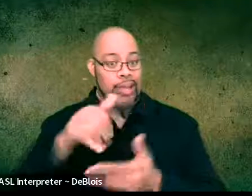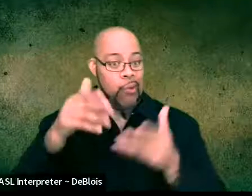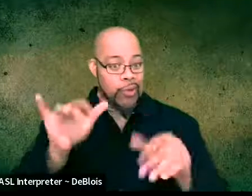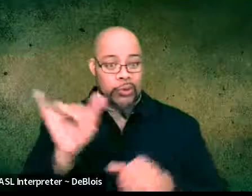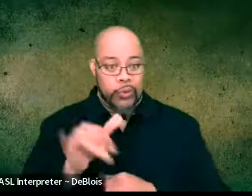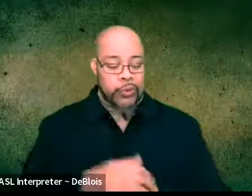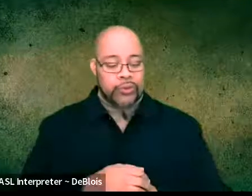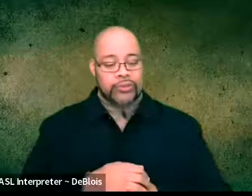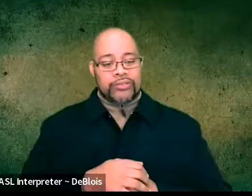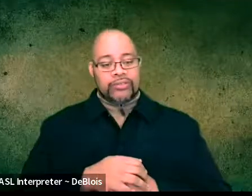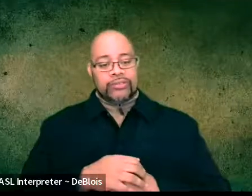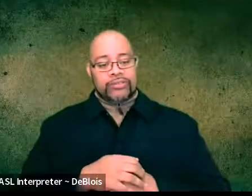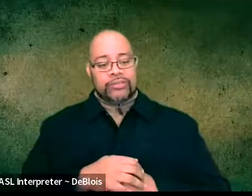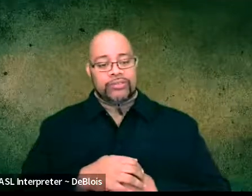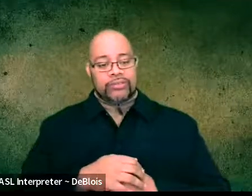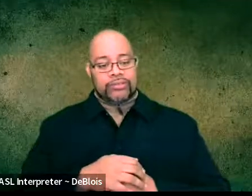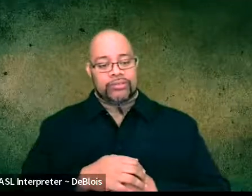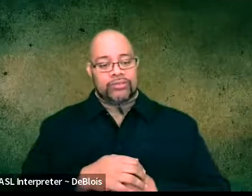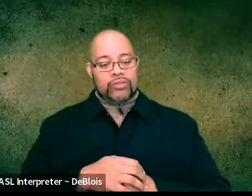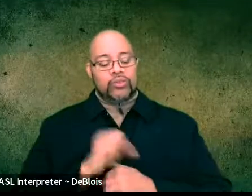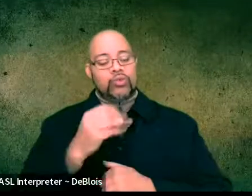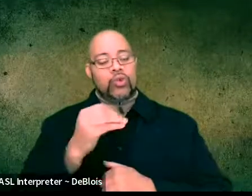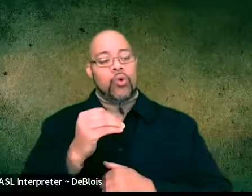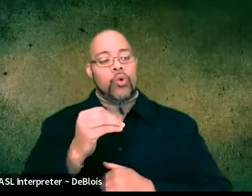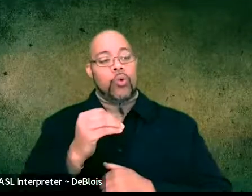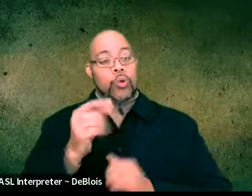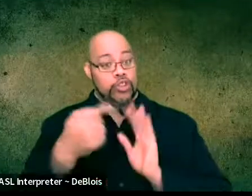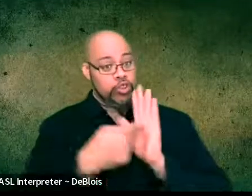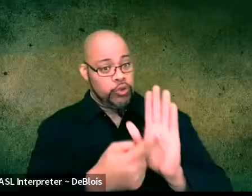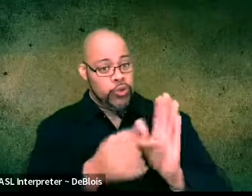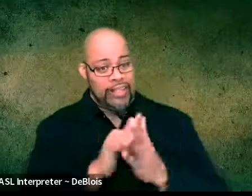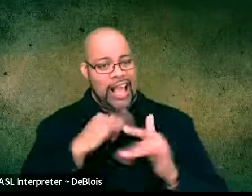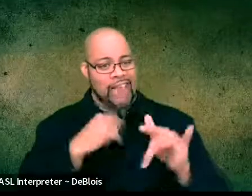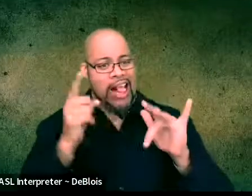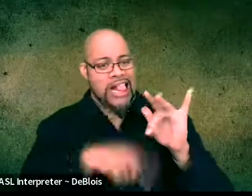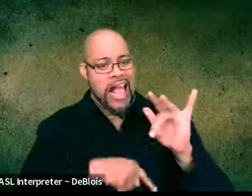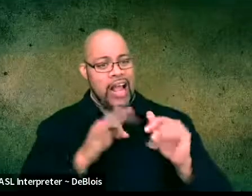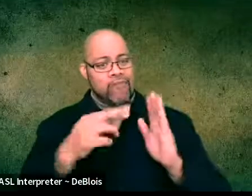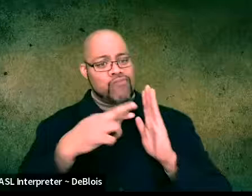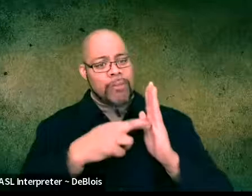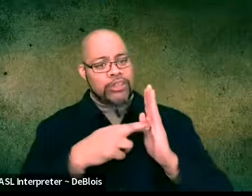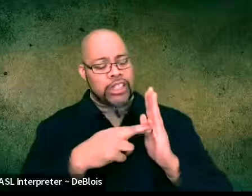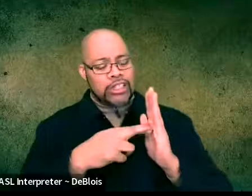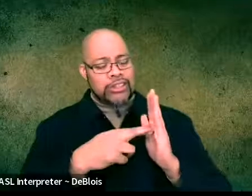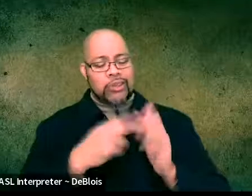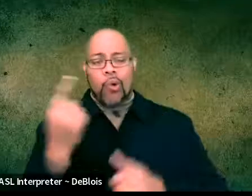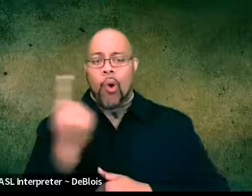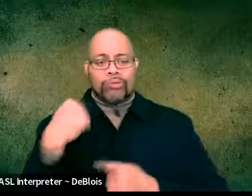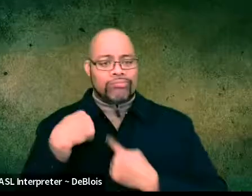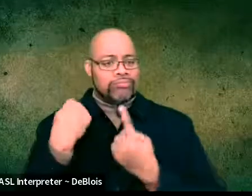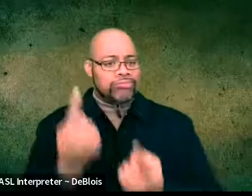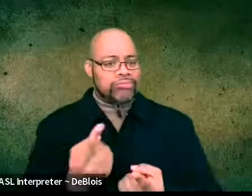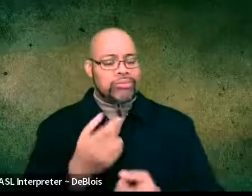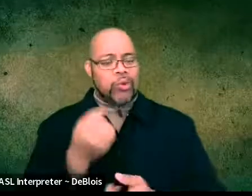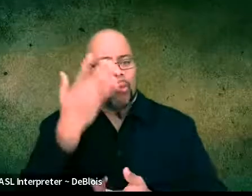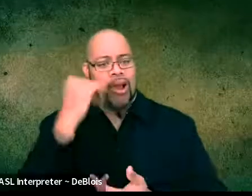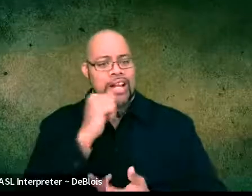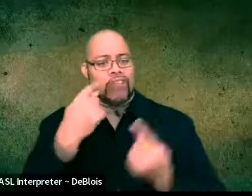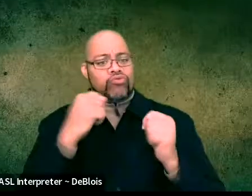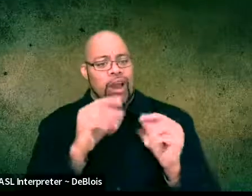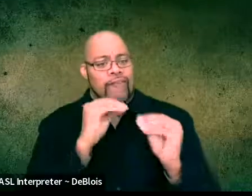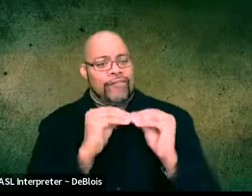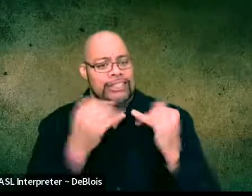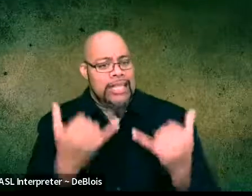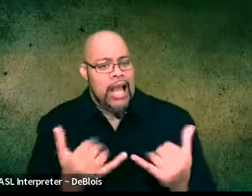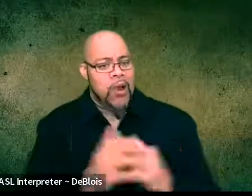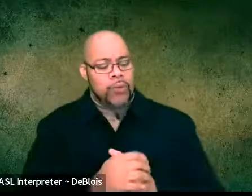like that too. So it just shows you that there's a lack of representation, always has been. So why not try to fix that